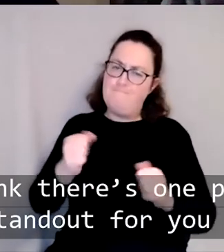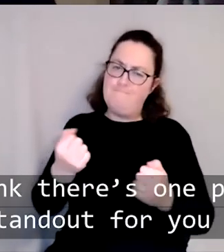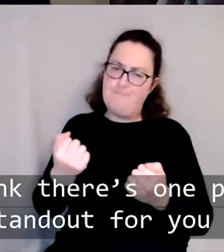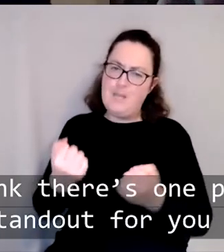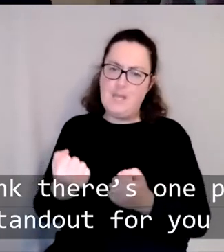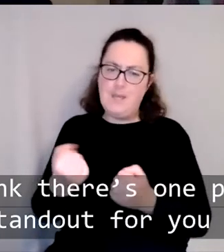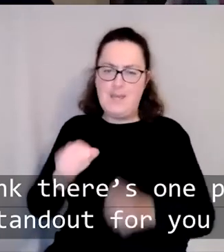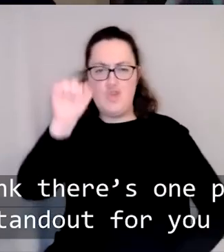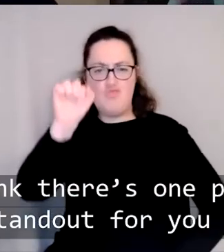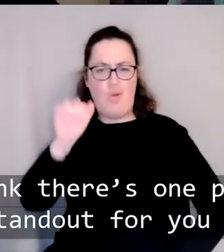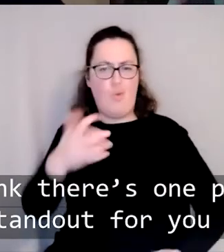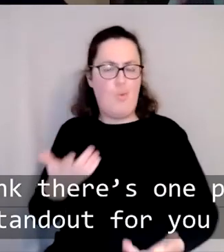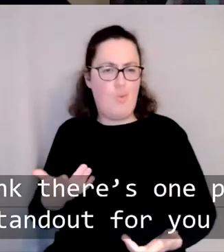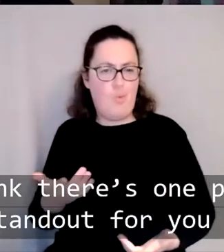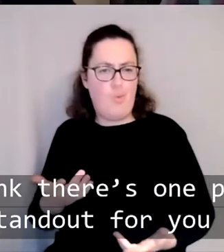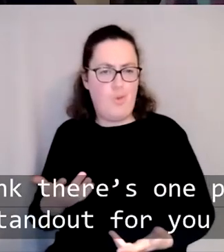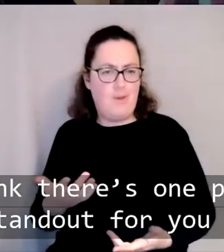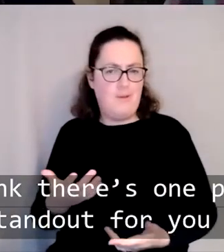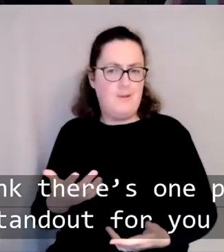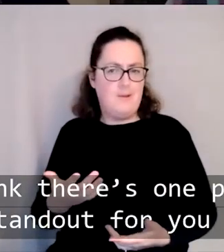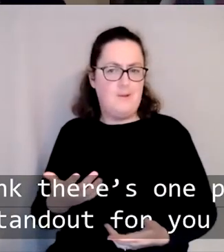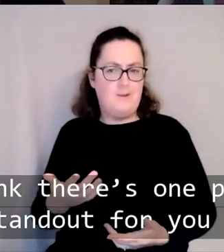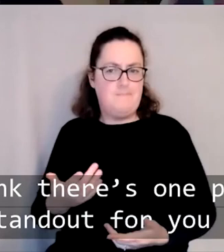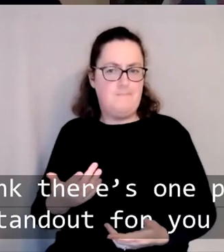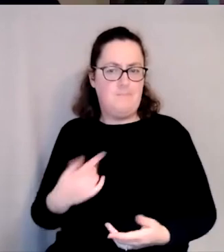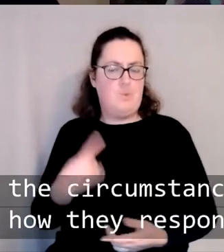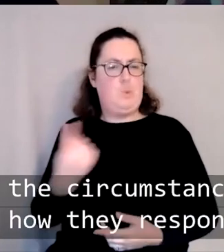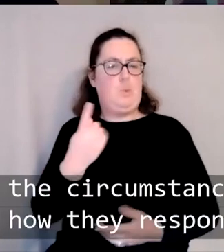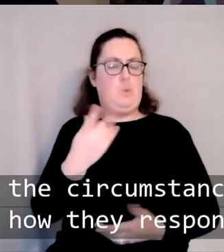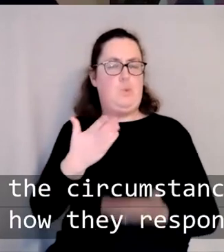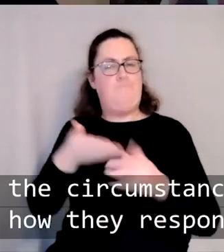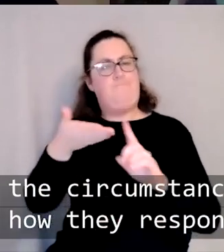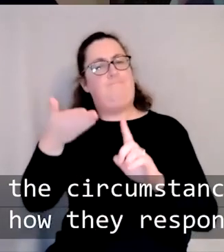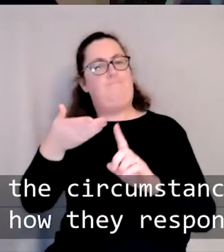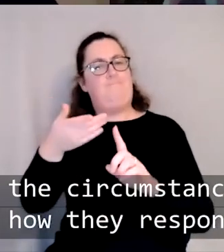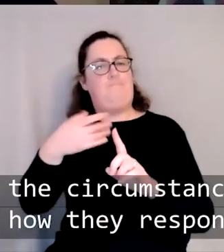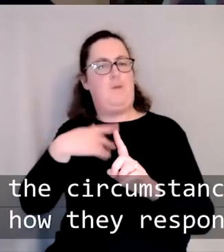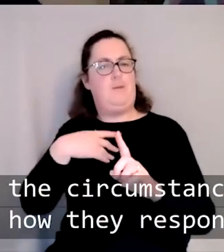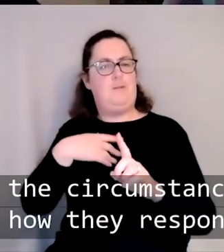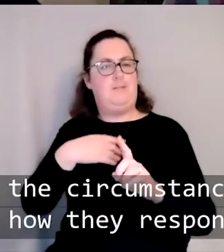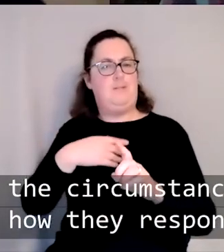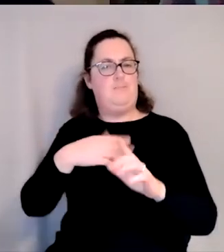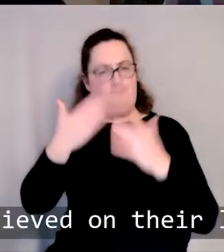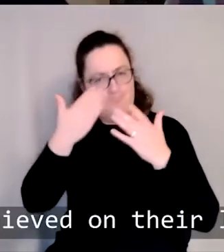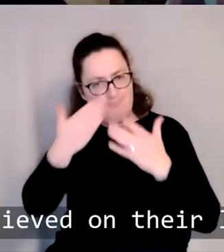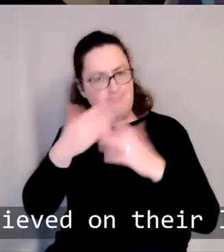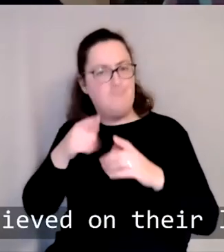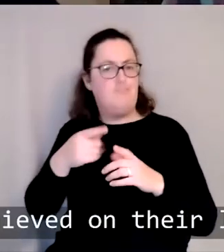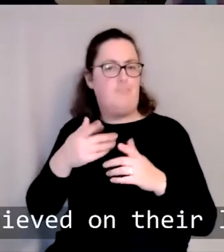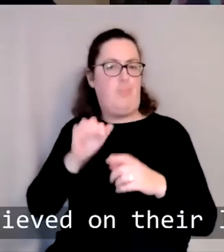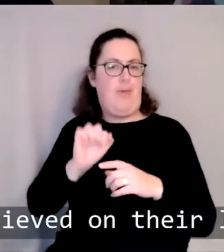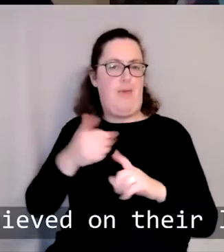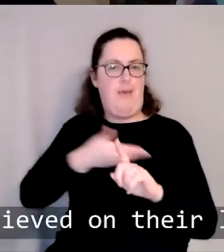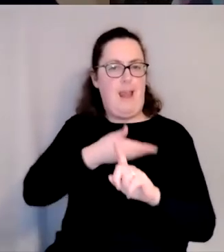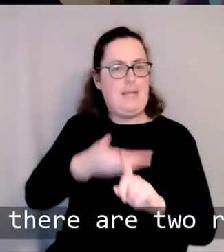that is the standout for you in terms of the circumstances and how they responded and achieved and their